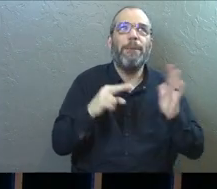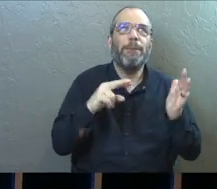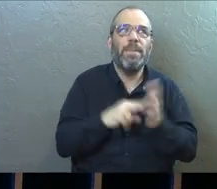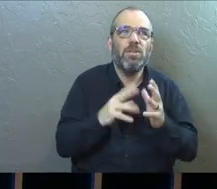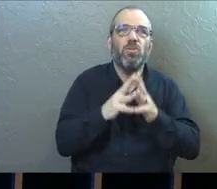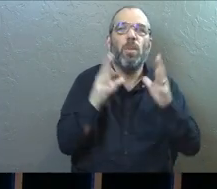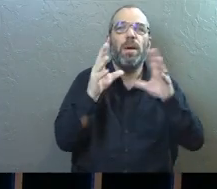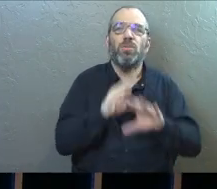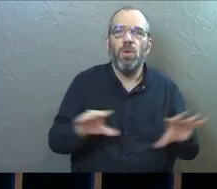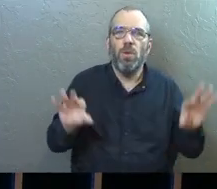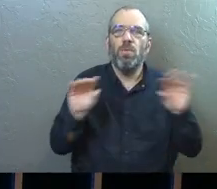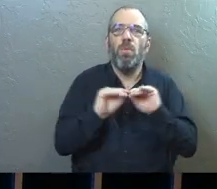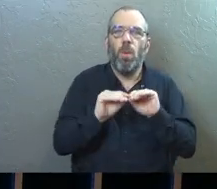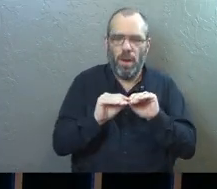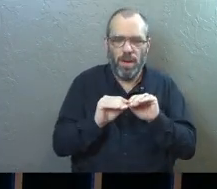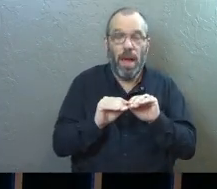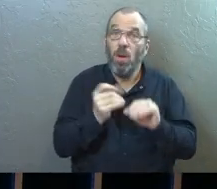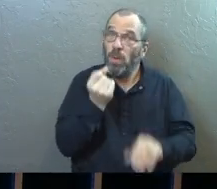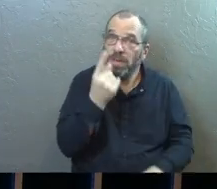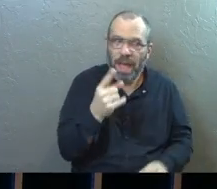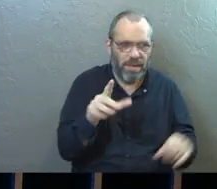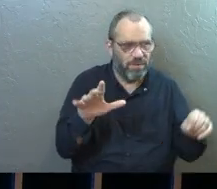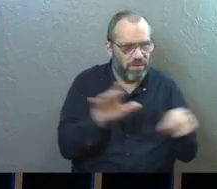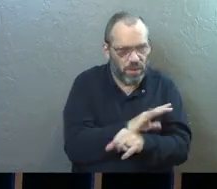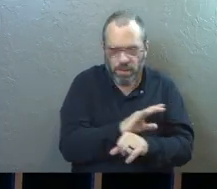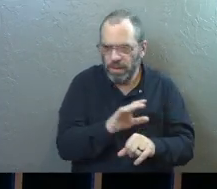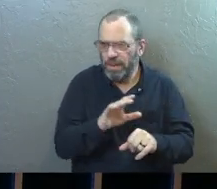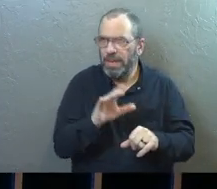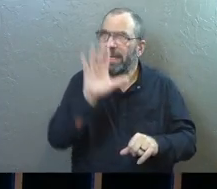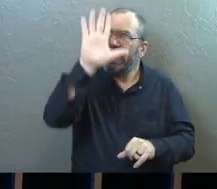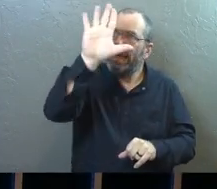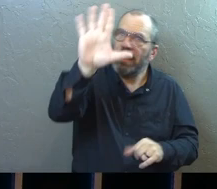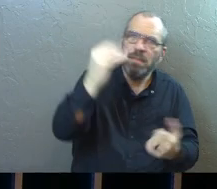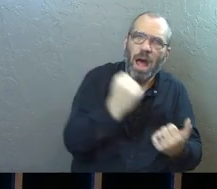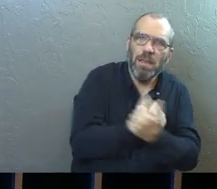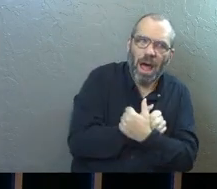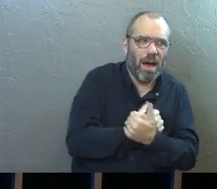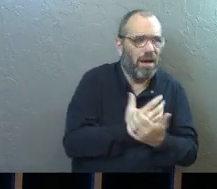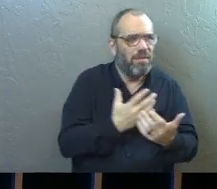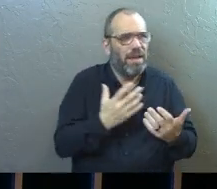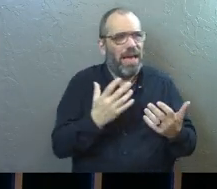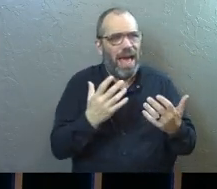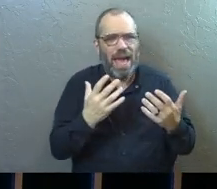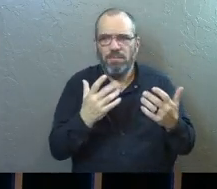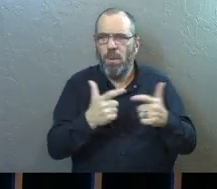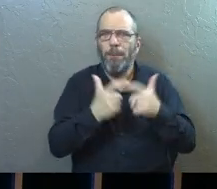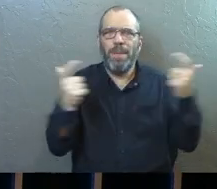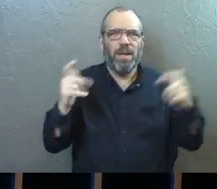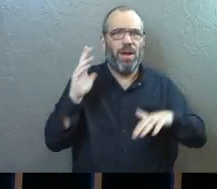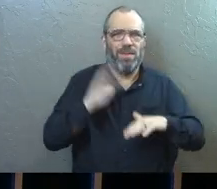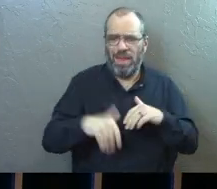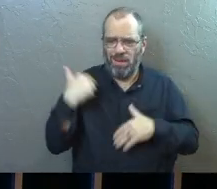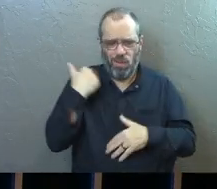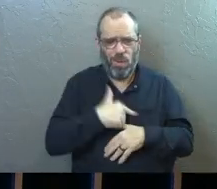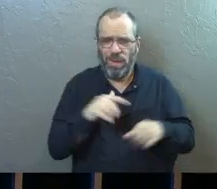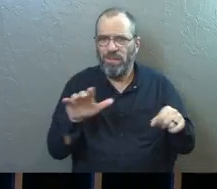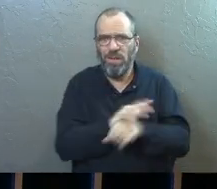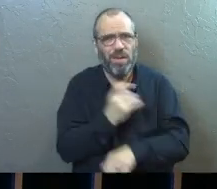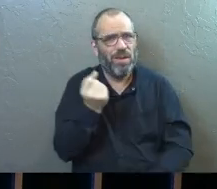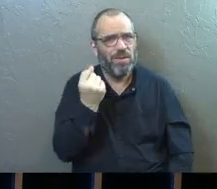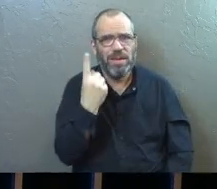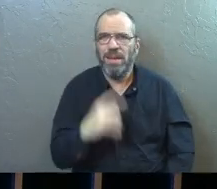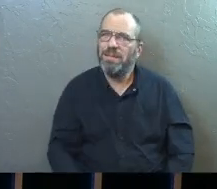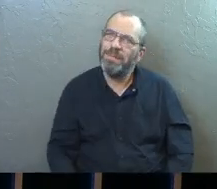so much more. We understand it. We understand God's love for us and see how it is so much bigger than we actually understand.